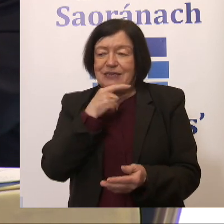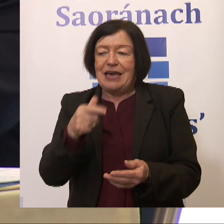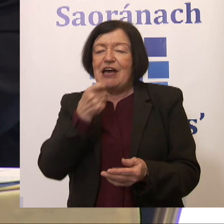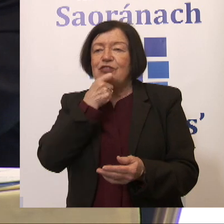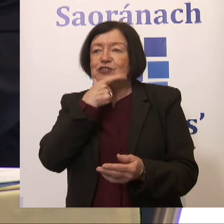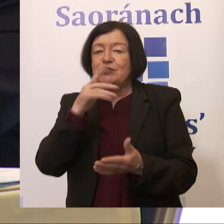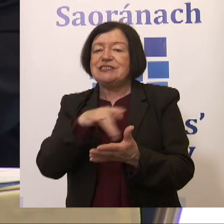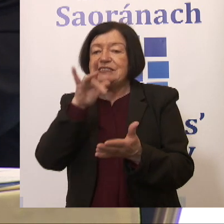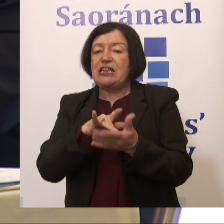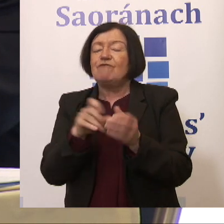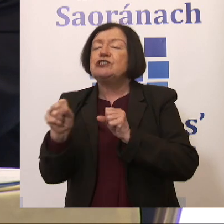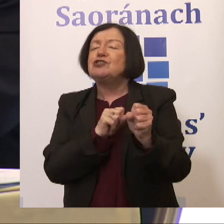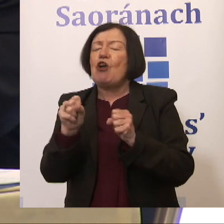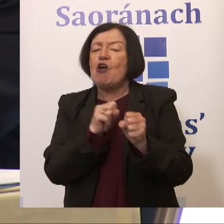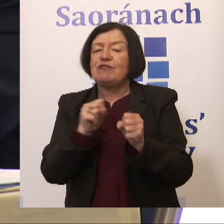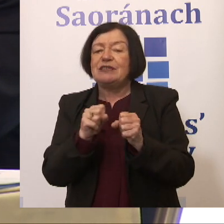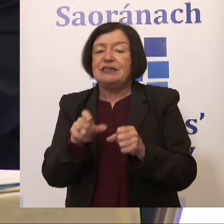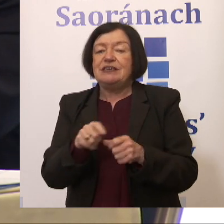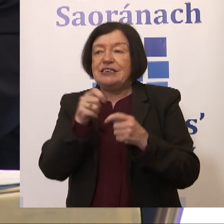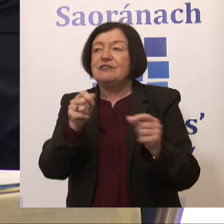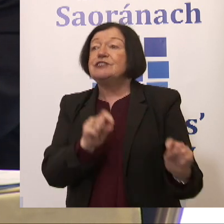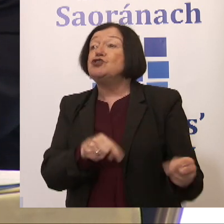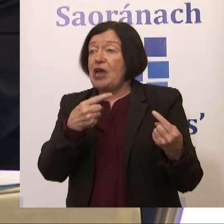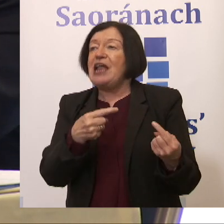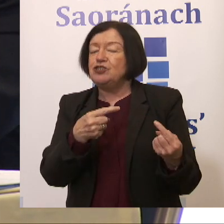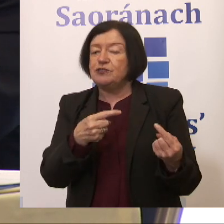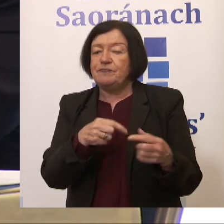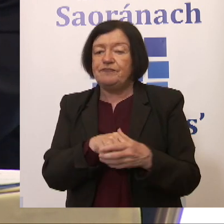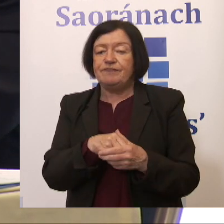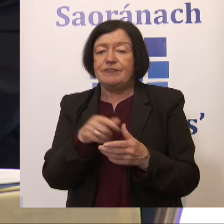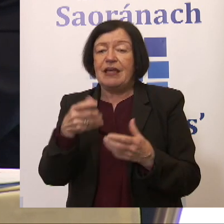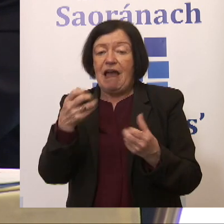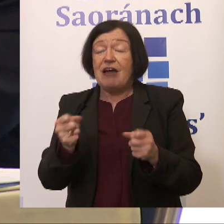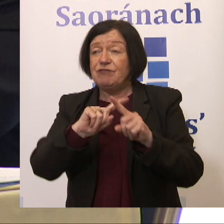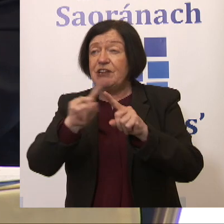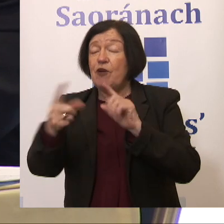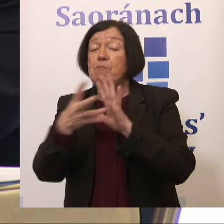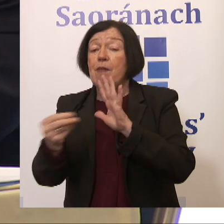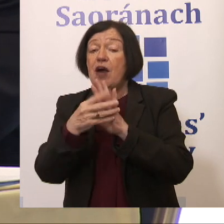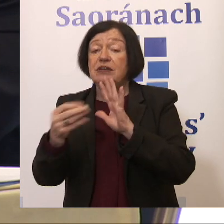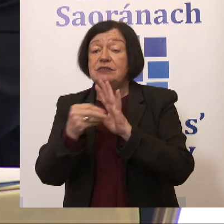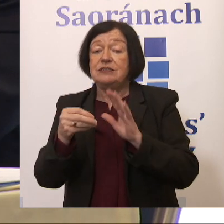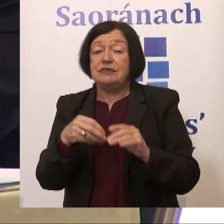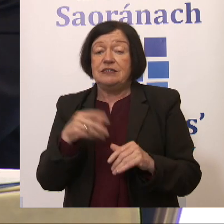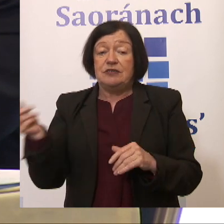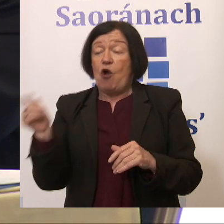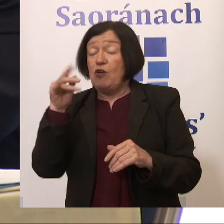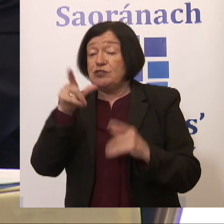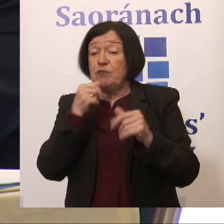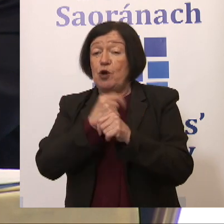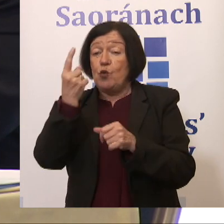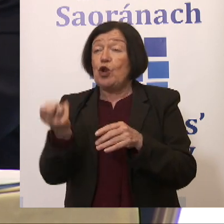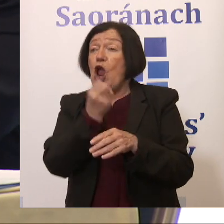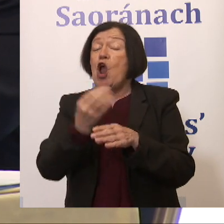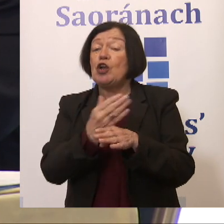is a centre for services. I suppose that does give a challenge. Now, there are models. Áinle and I were talking about one earlier on